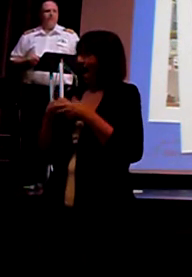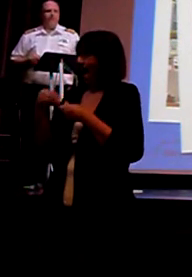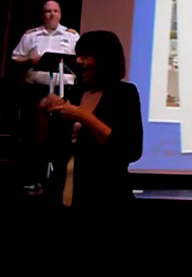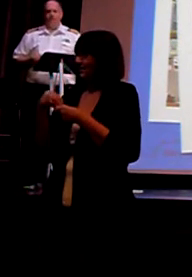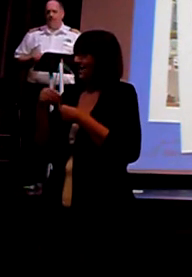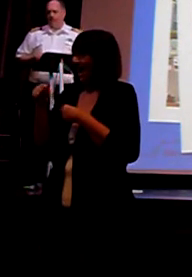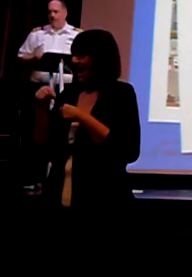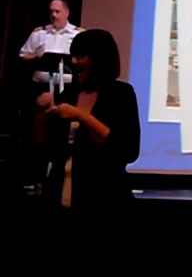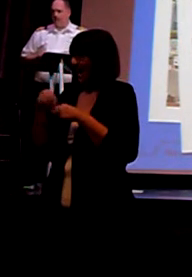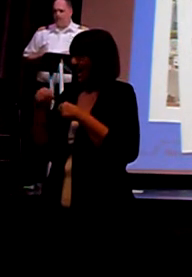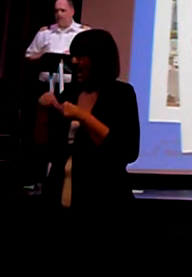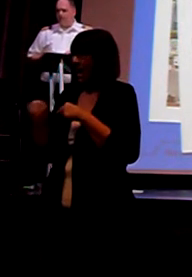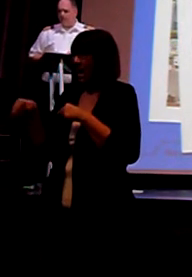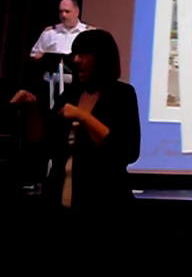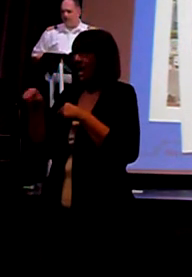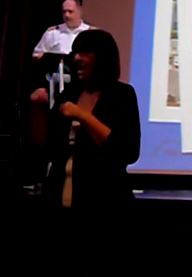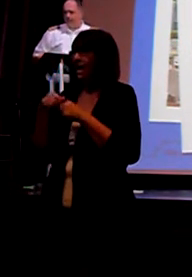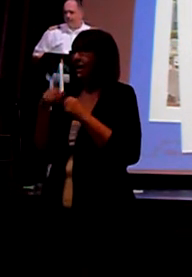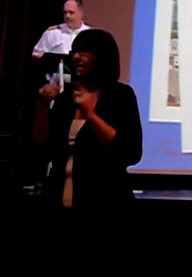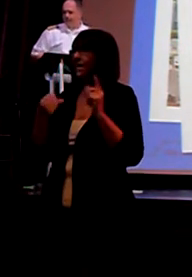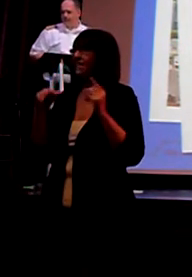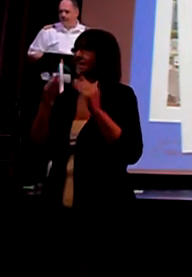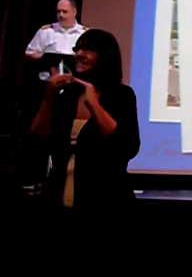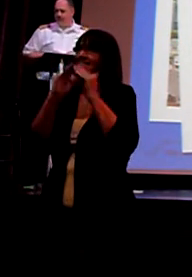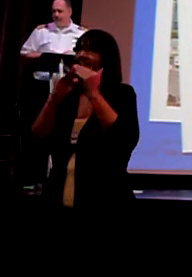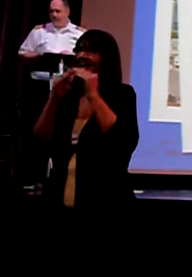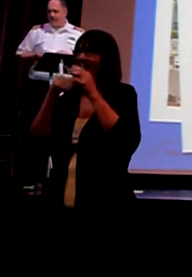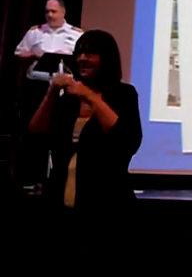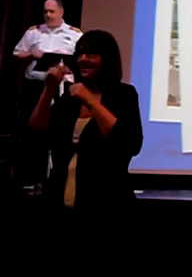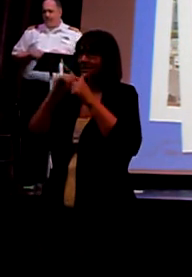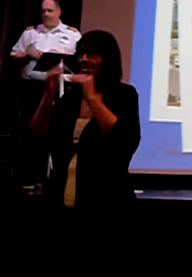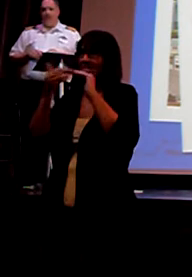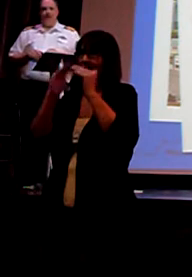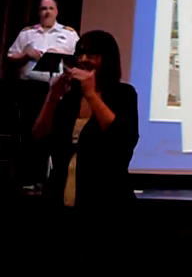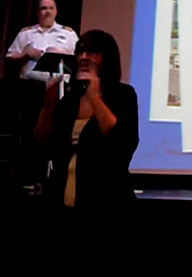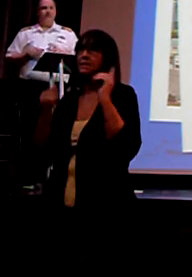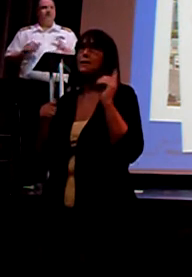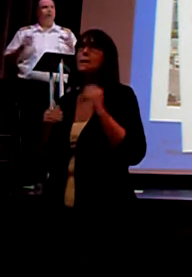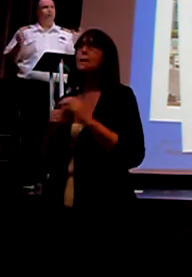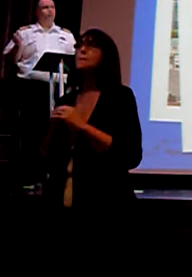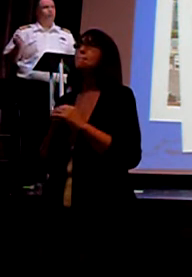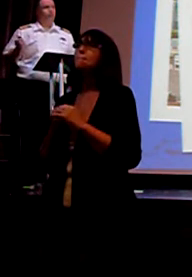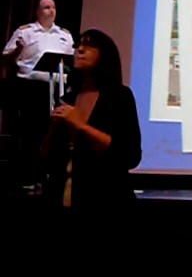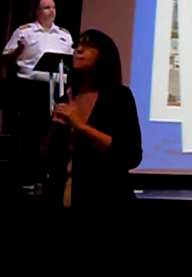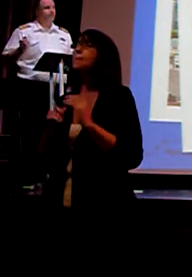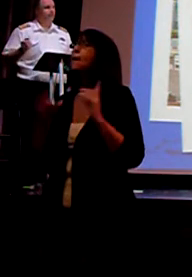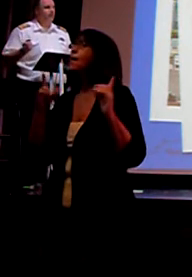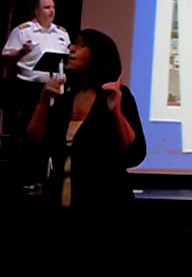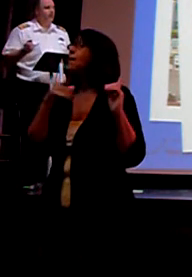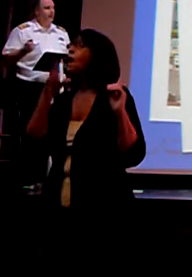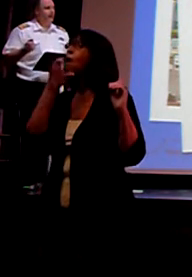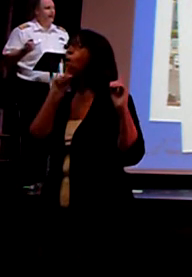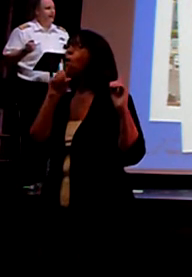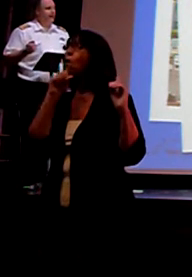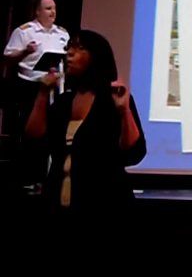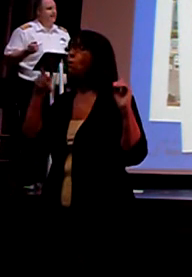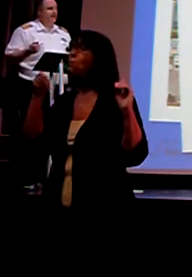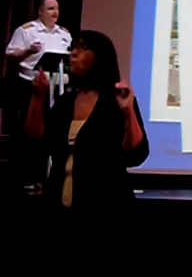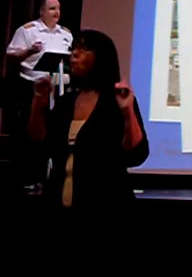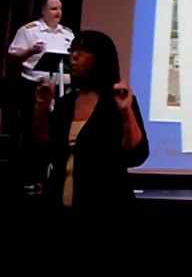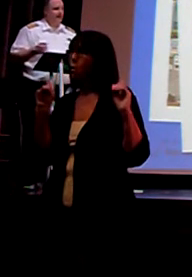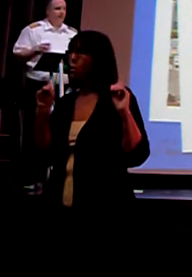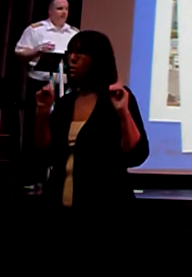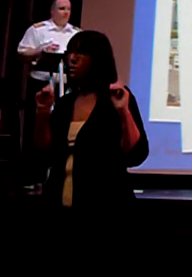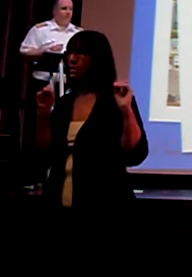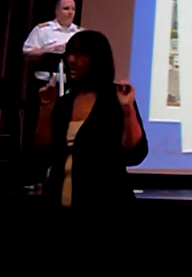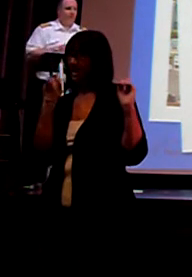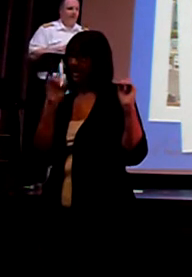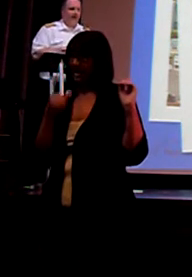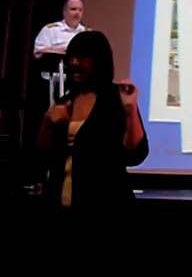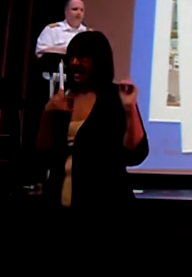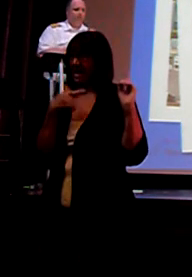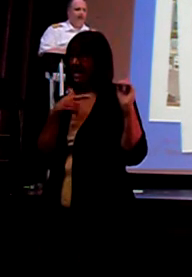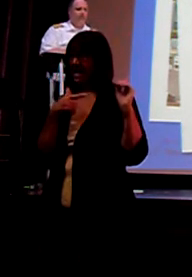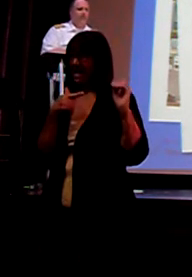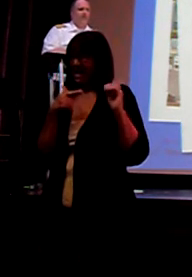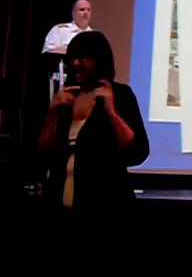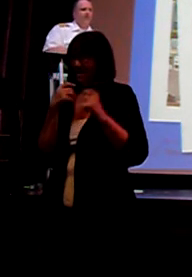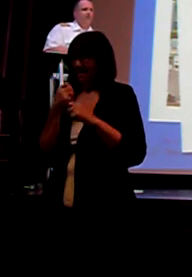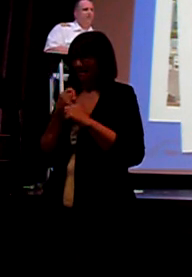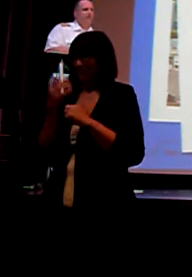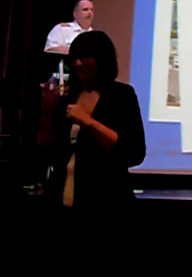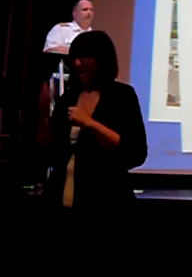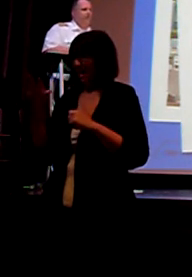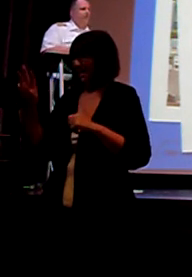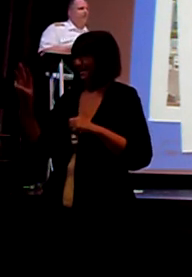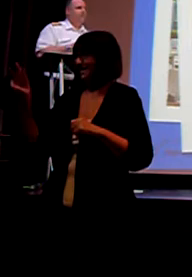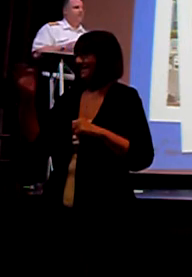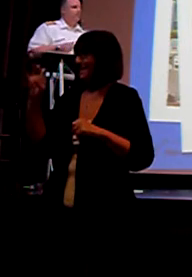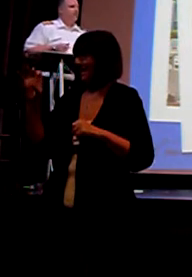of Marseille. And this is the old port. And that was created about